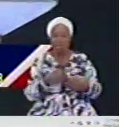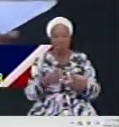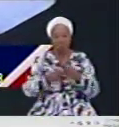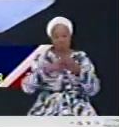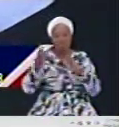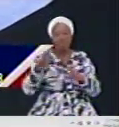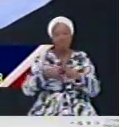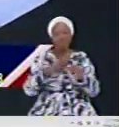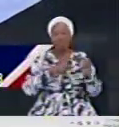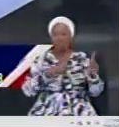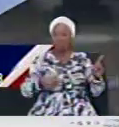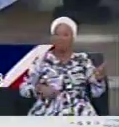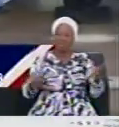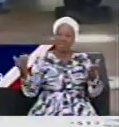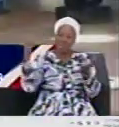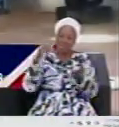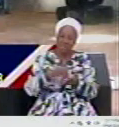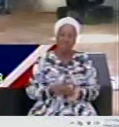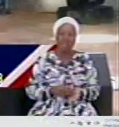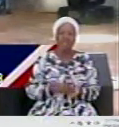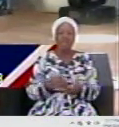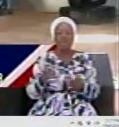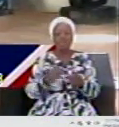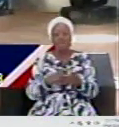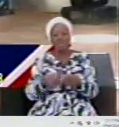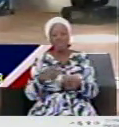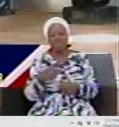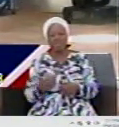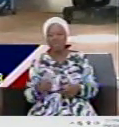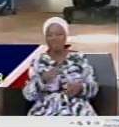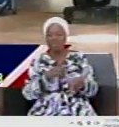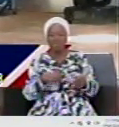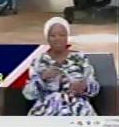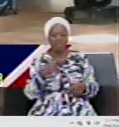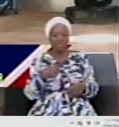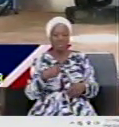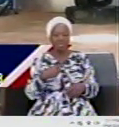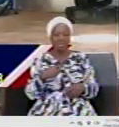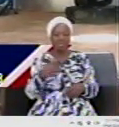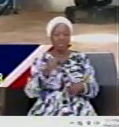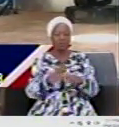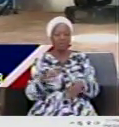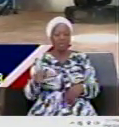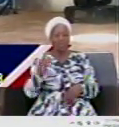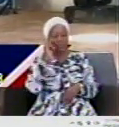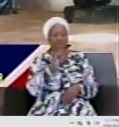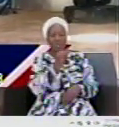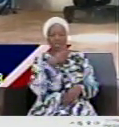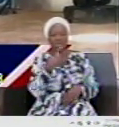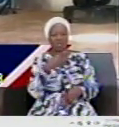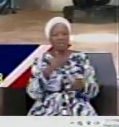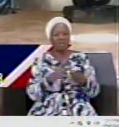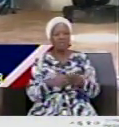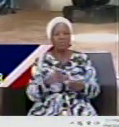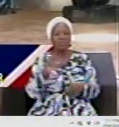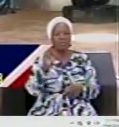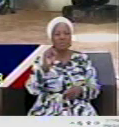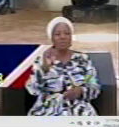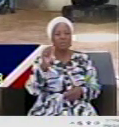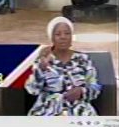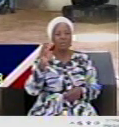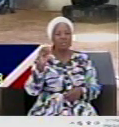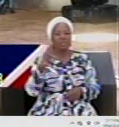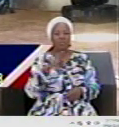Lord again. And the children of Israel said unto Samuel, cease not to cry unto